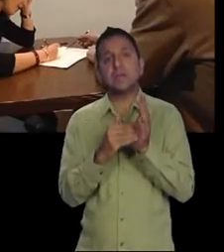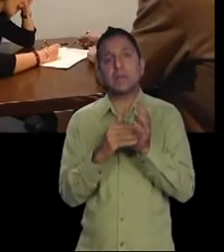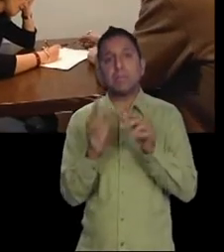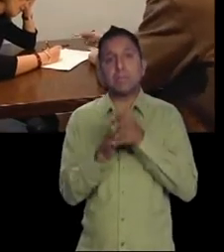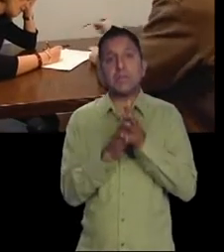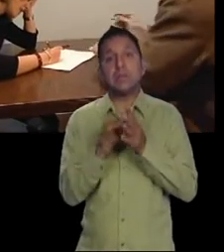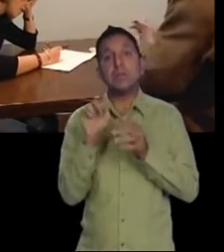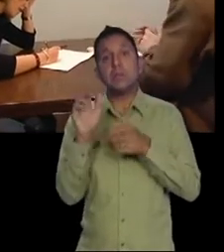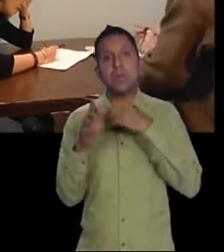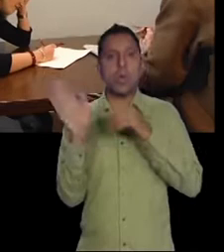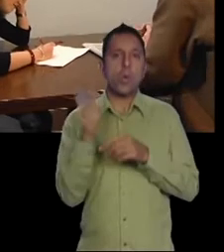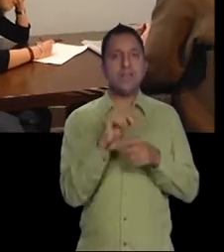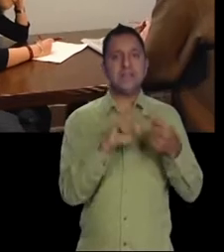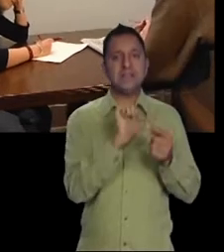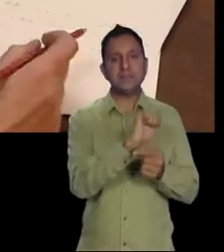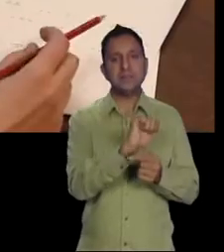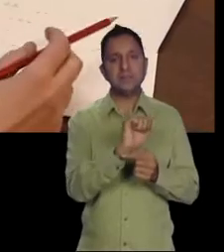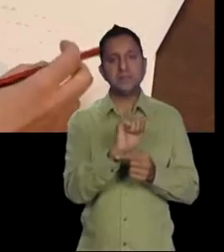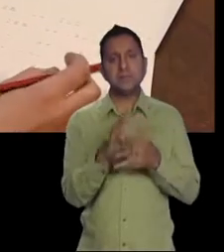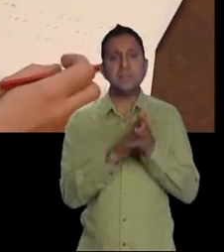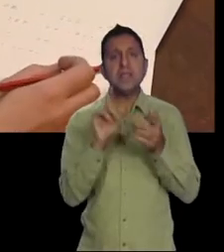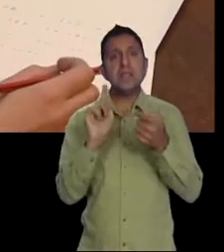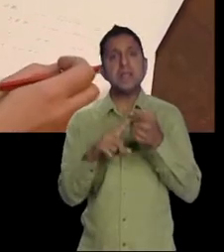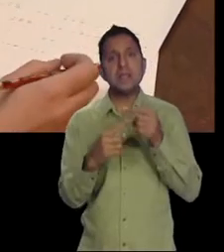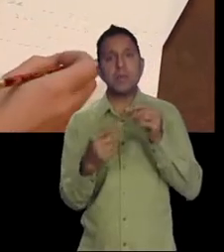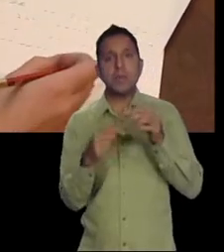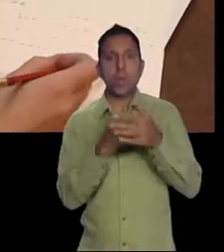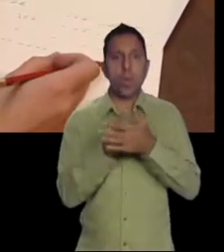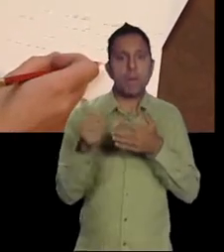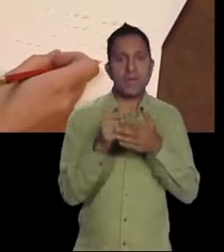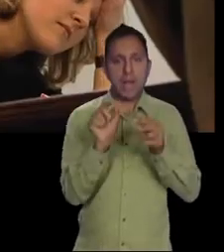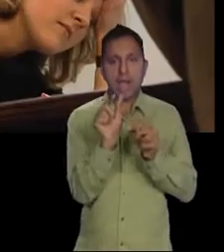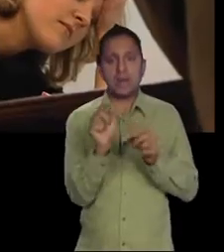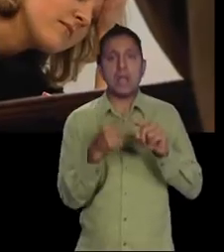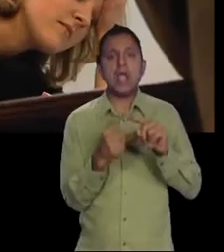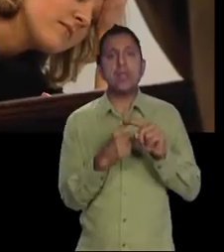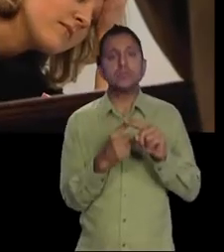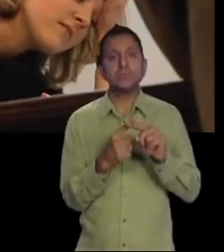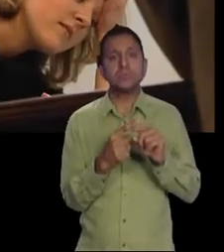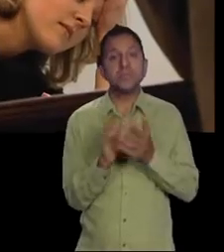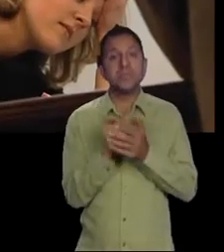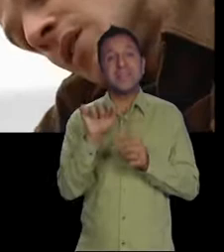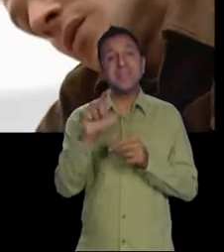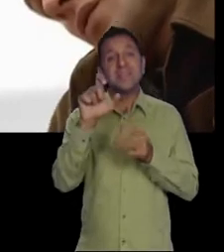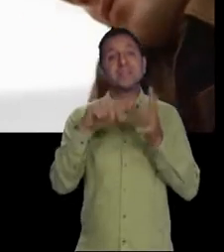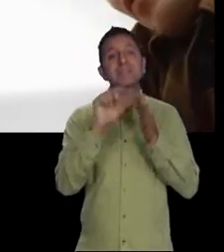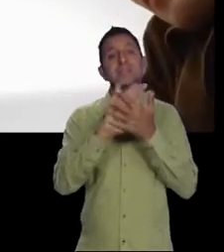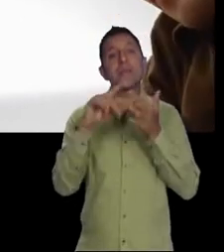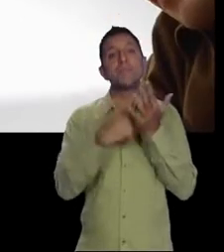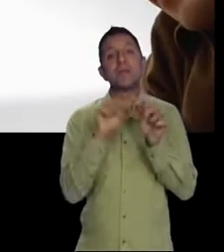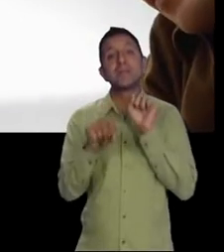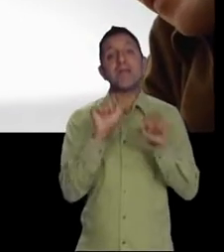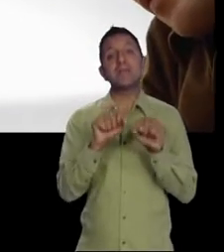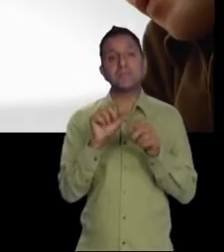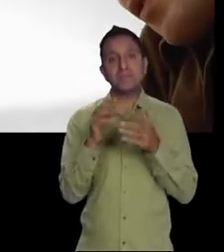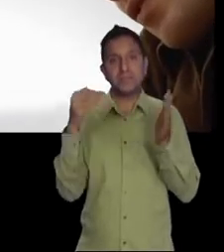English, while in the cipher text, the encoded message, Z will be the most common letter because, as I say, Z takes on all the qualities of the